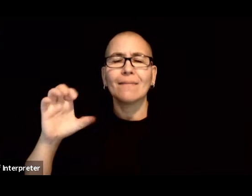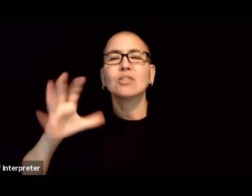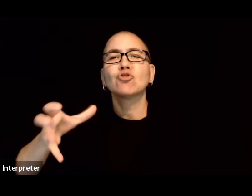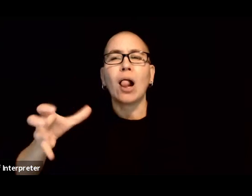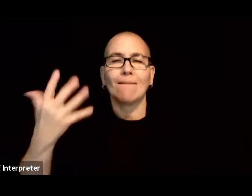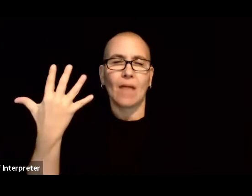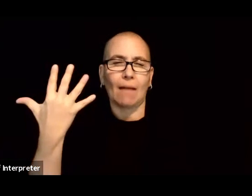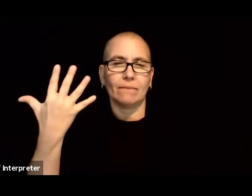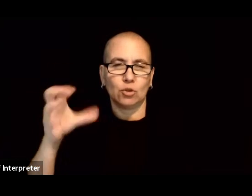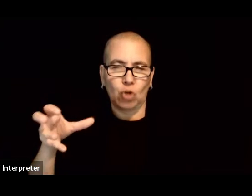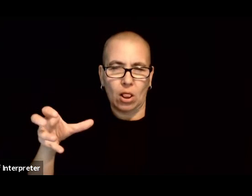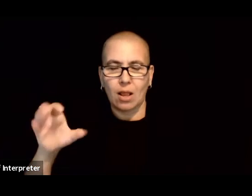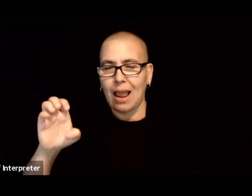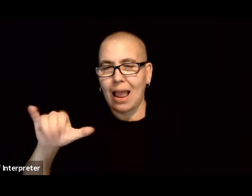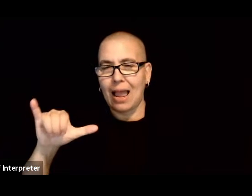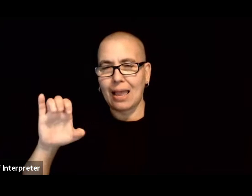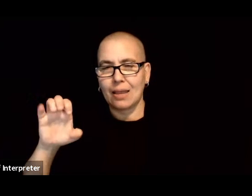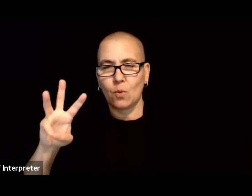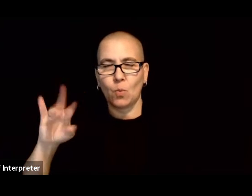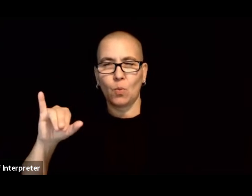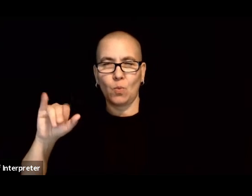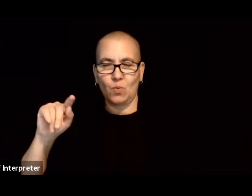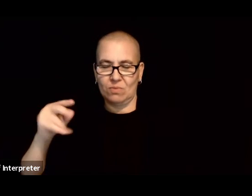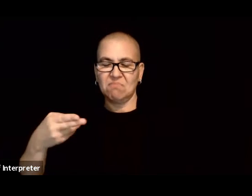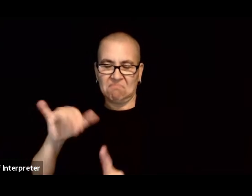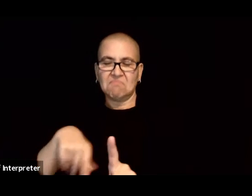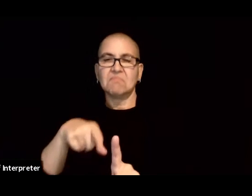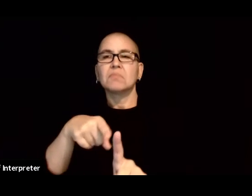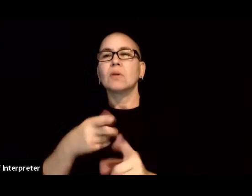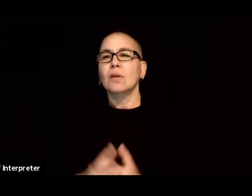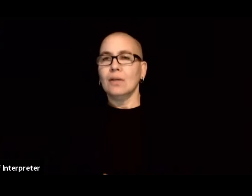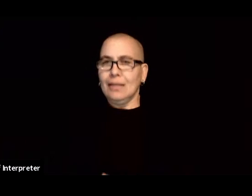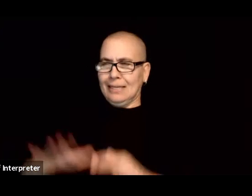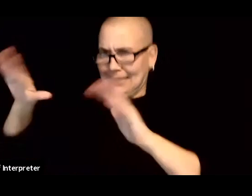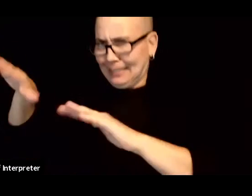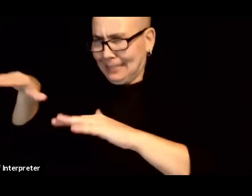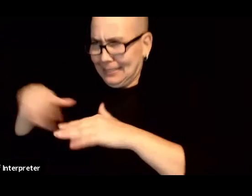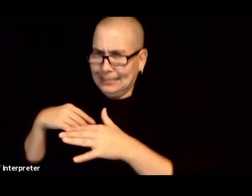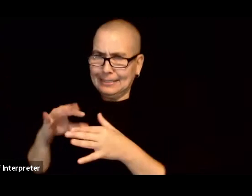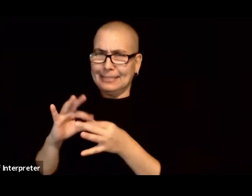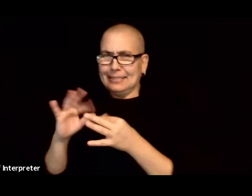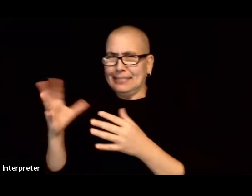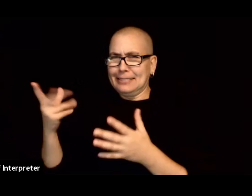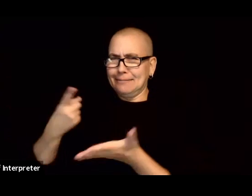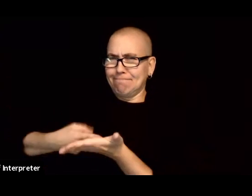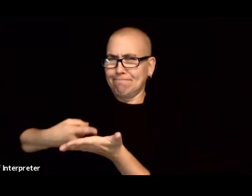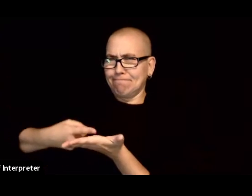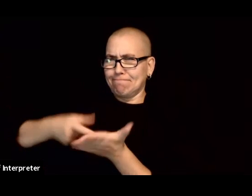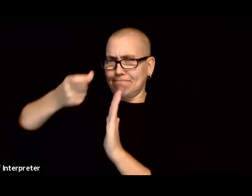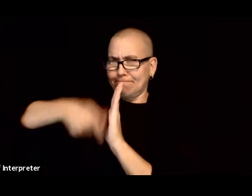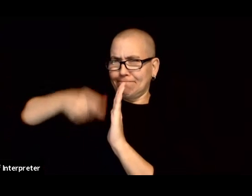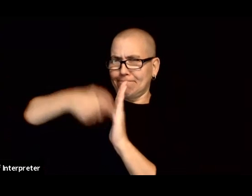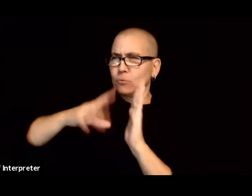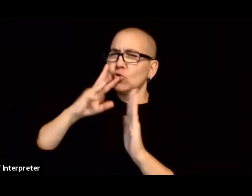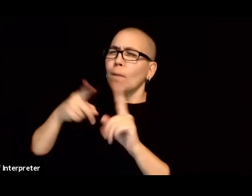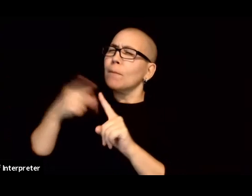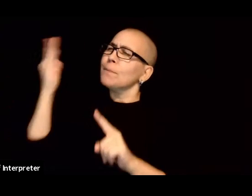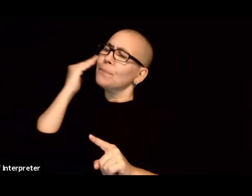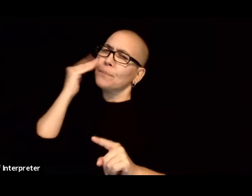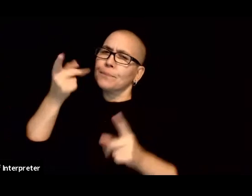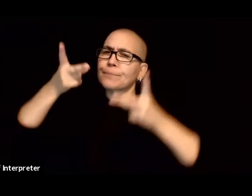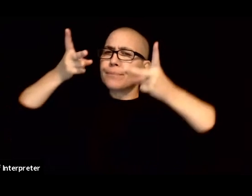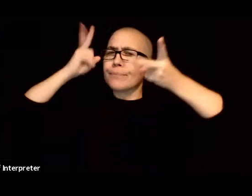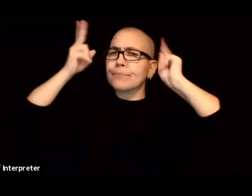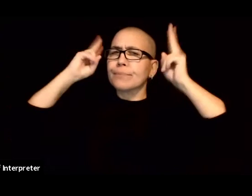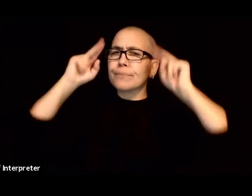for taking the call. We're doing a story today about hair salons and barber shops seeing a decrease in business after